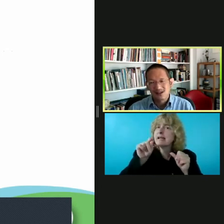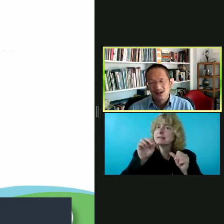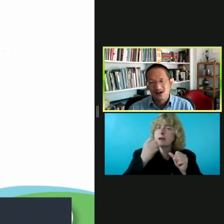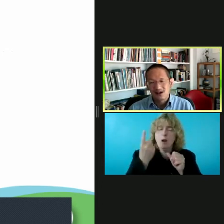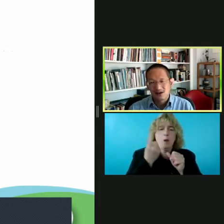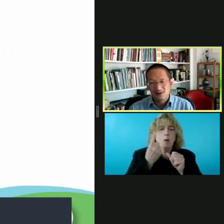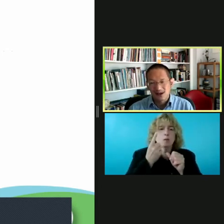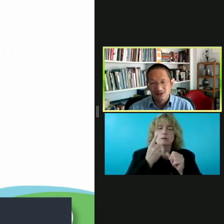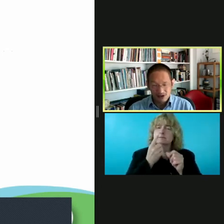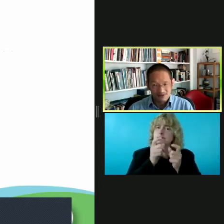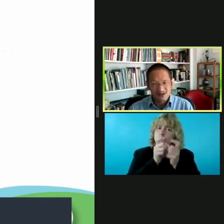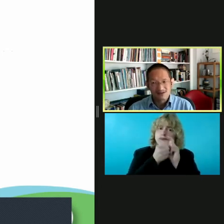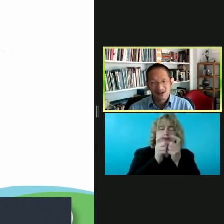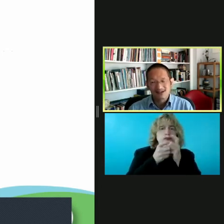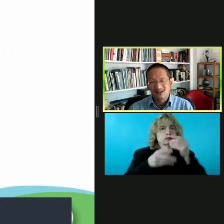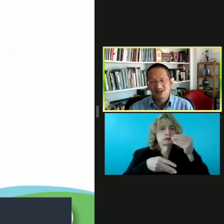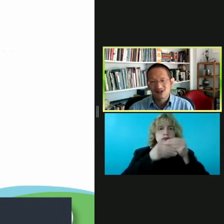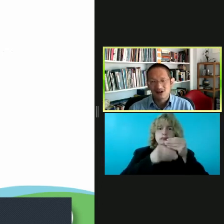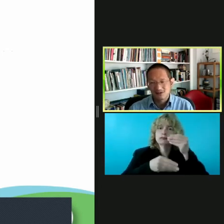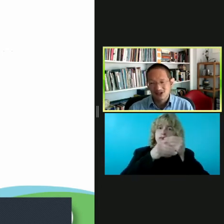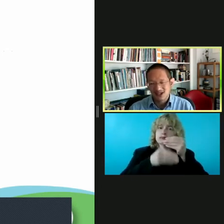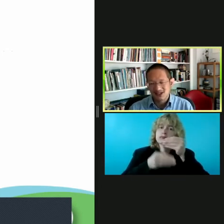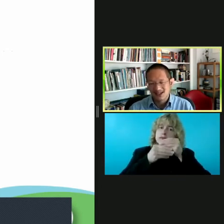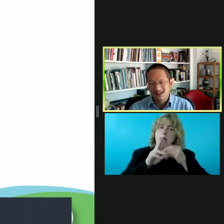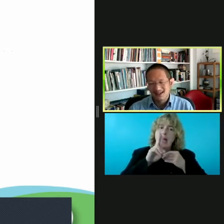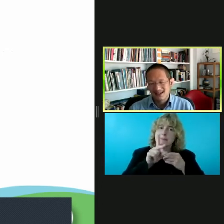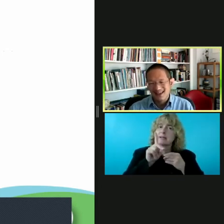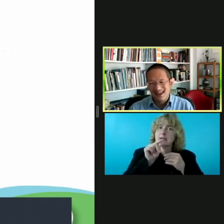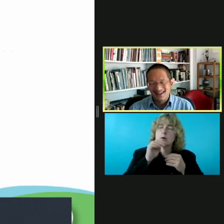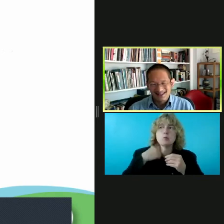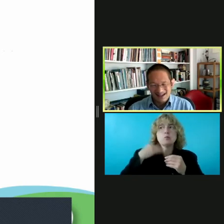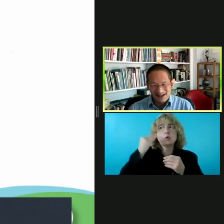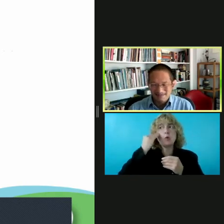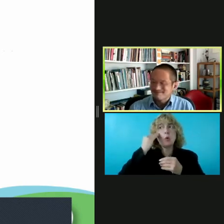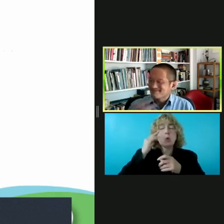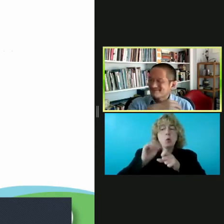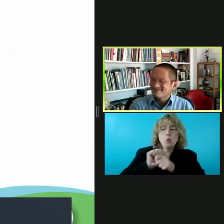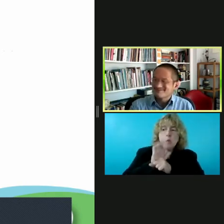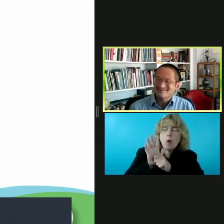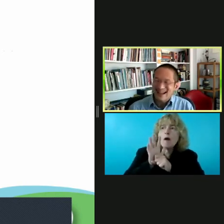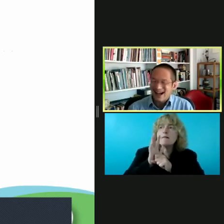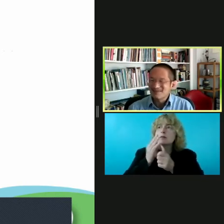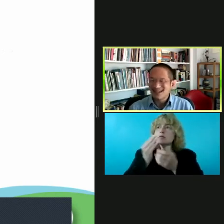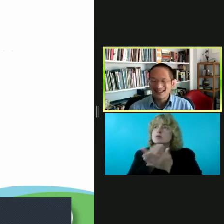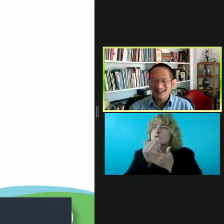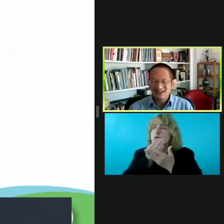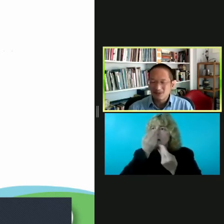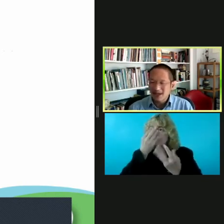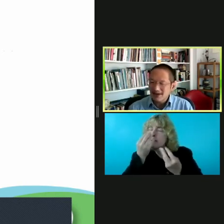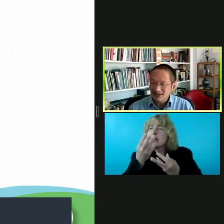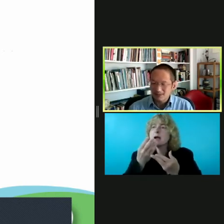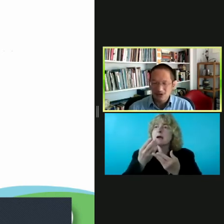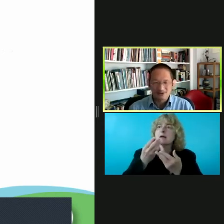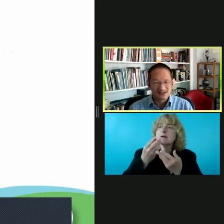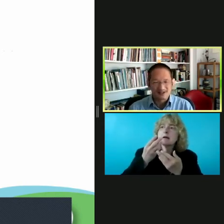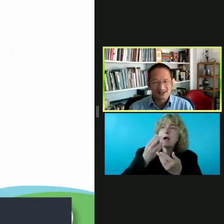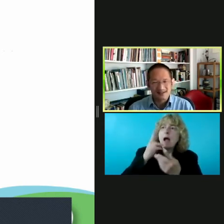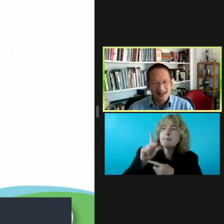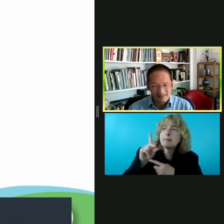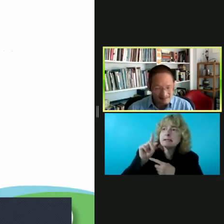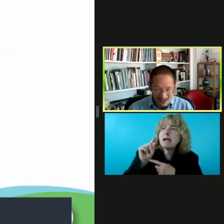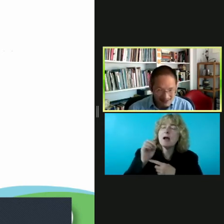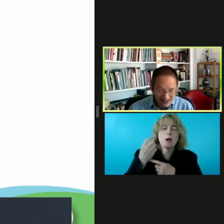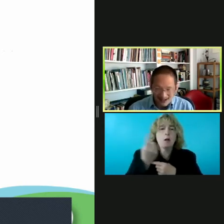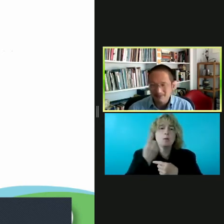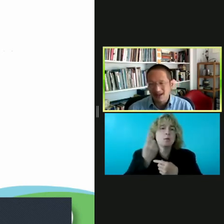issues around COVID and vaccines are always changing. And I'm done. Did we have any poll results?